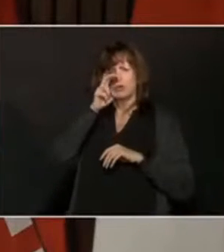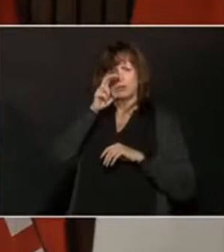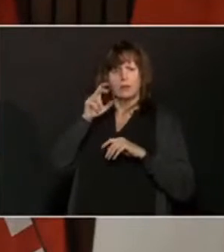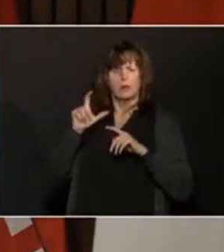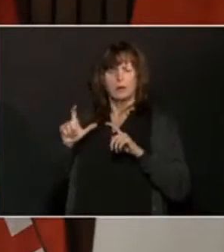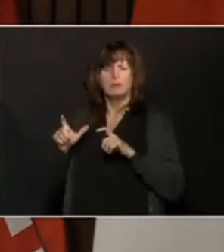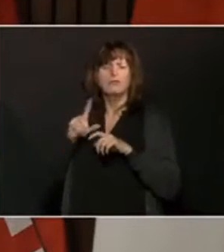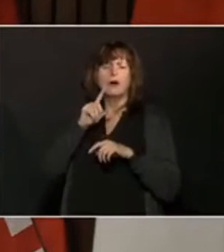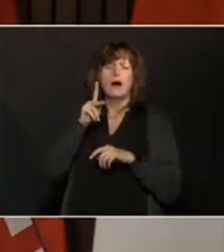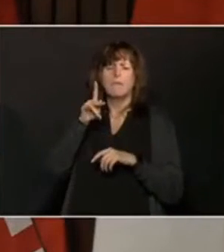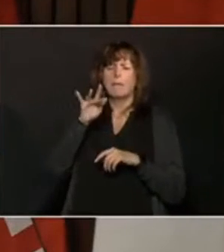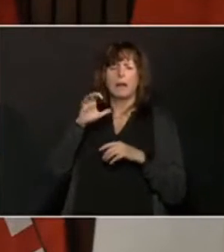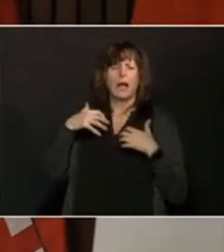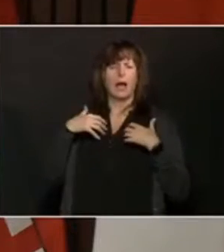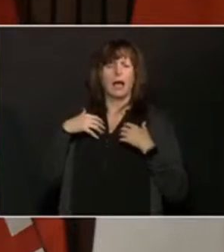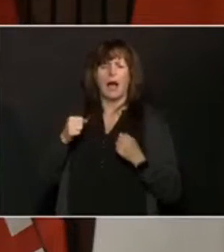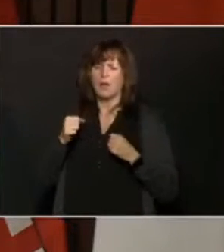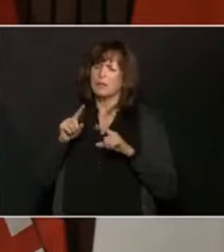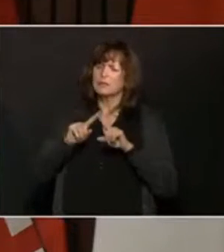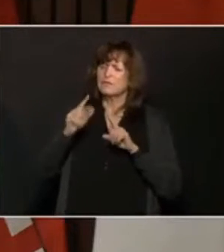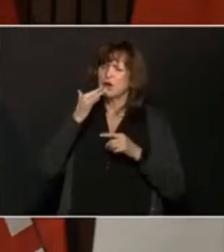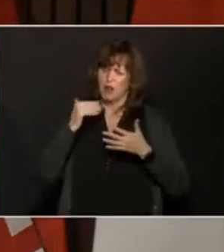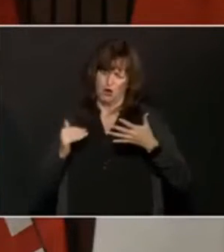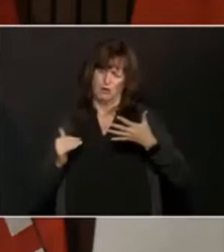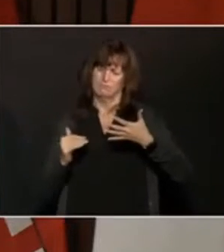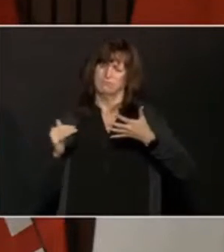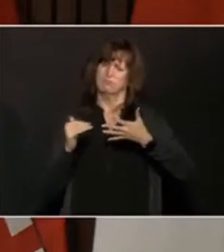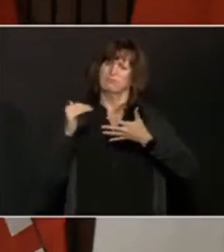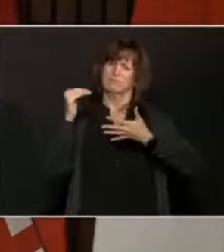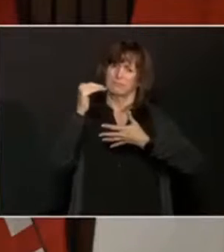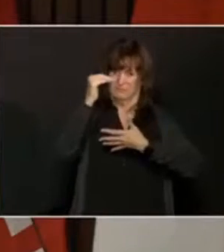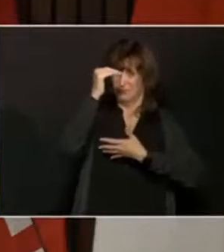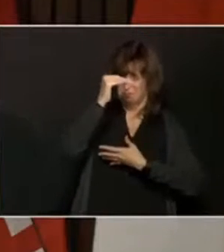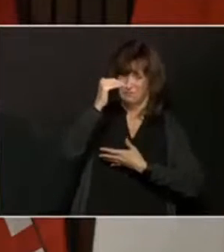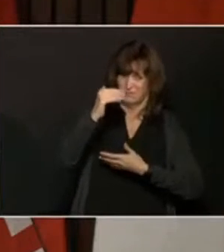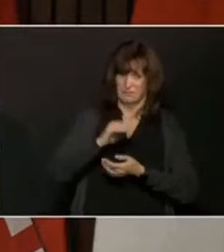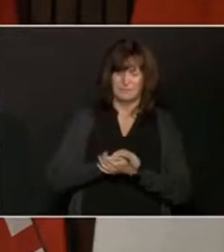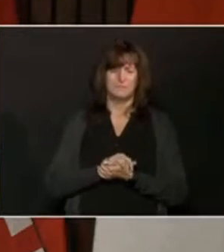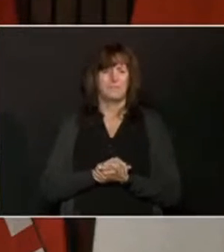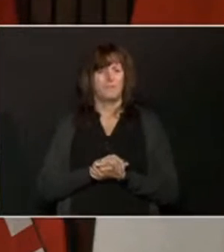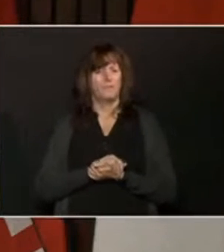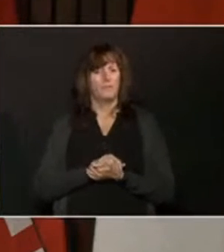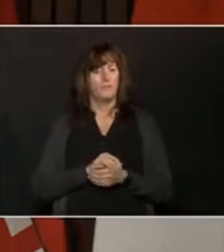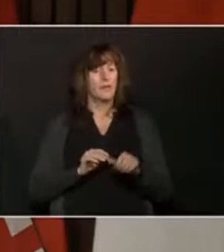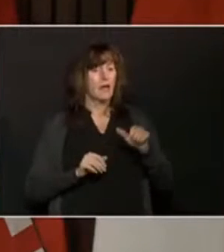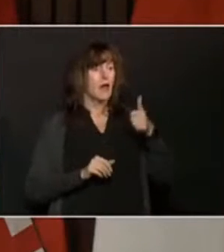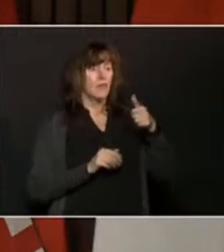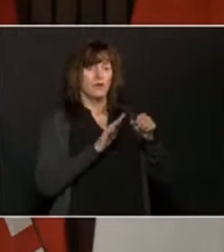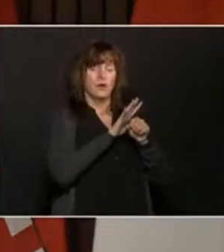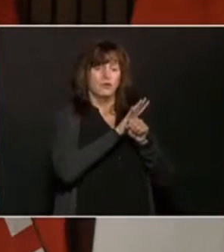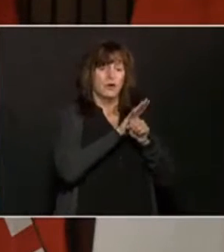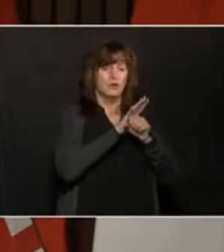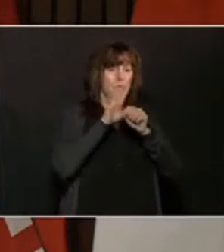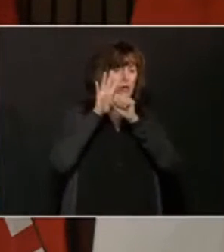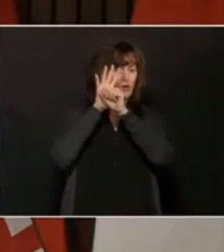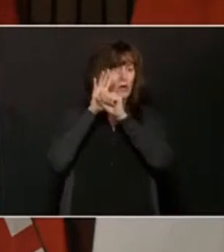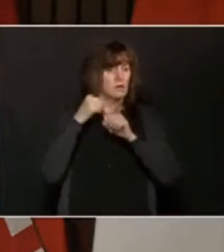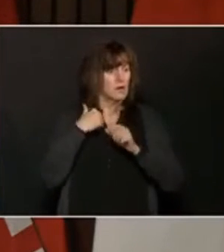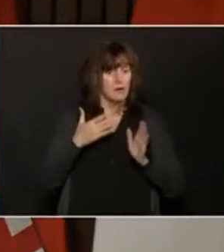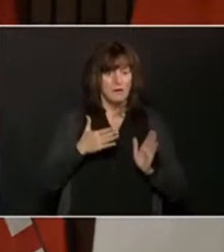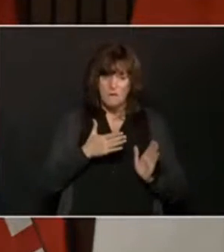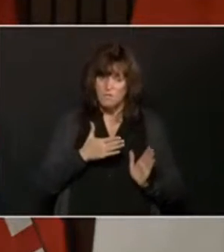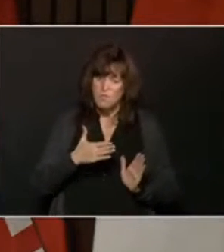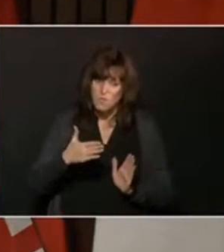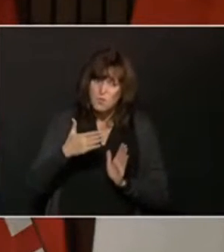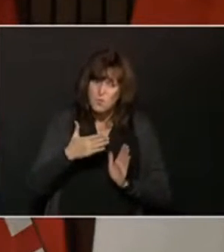We're still about a month and a half to 3 months ahead of a number of the other jurisdictions. And so you're actually seeing not the most explosive